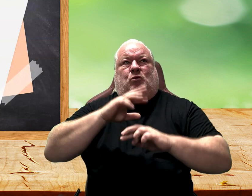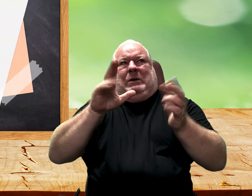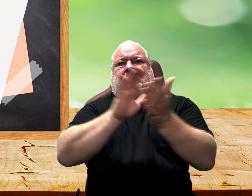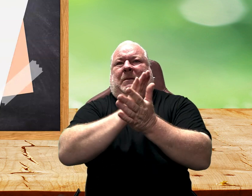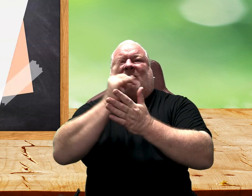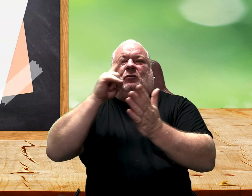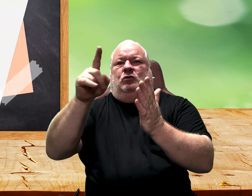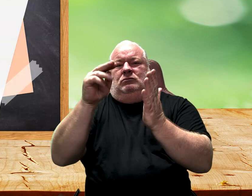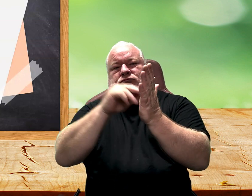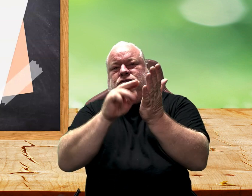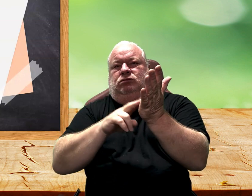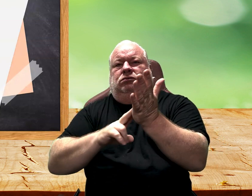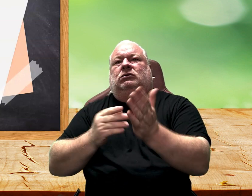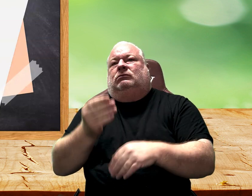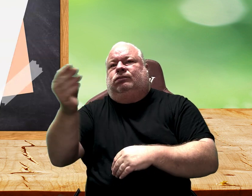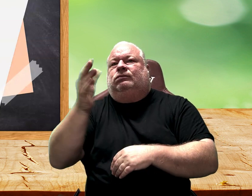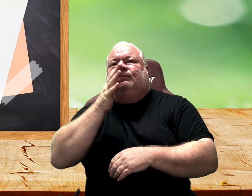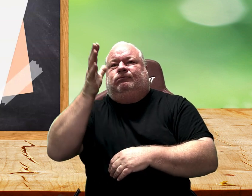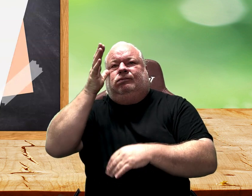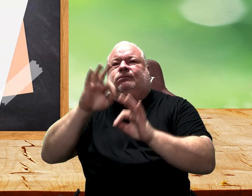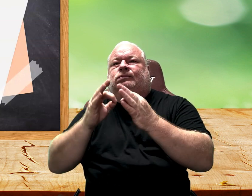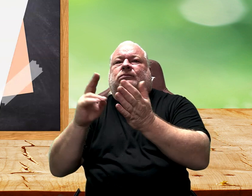this.